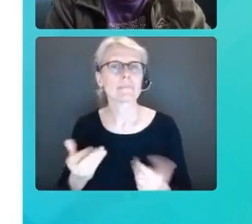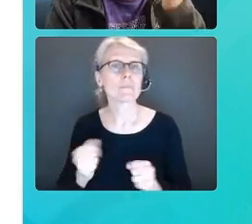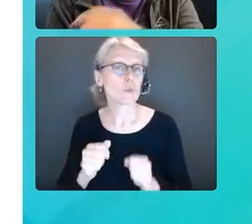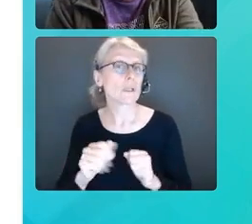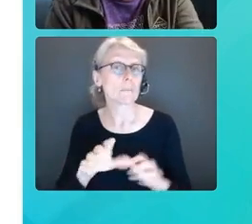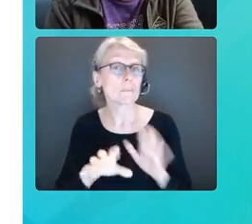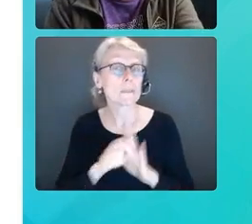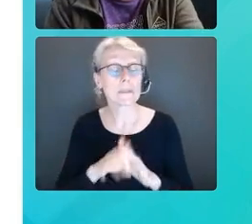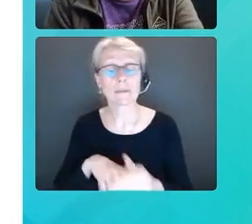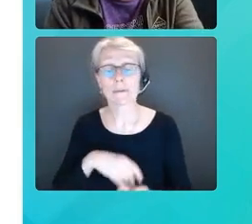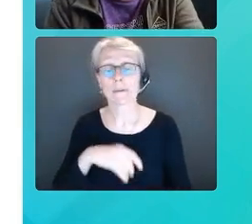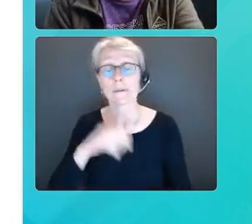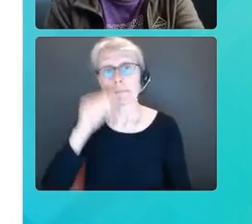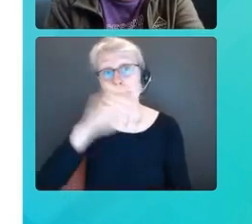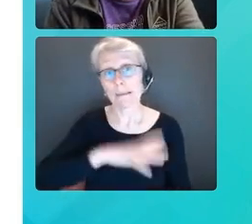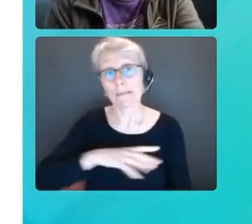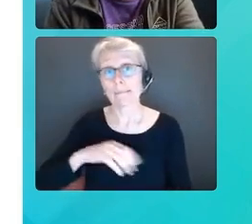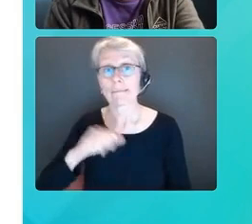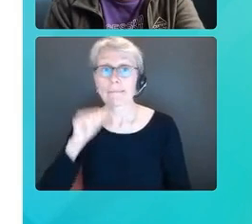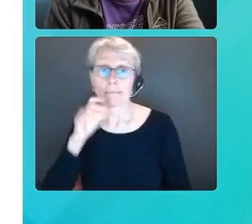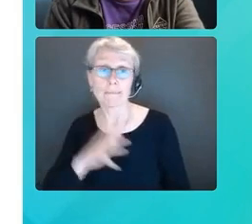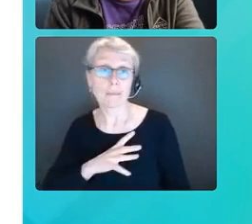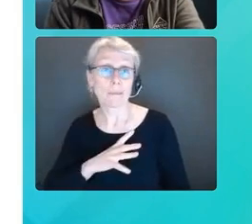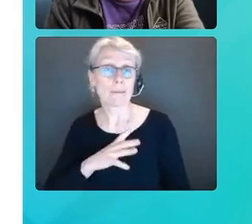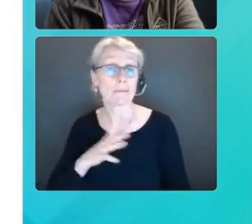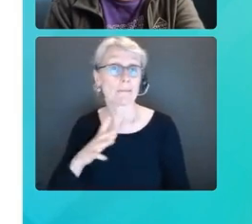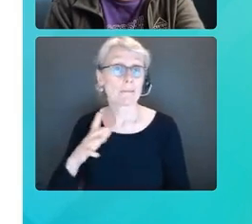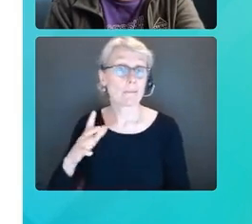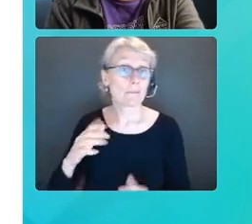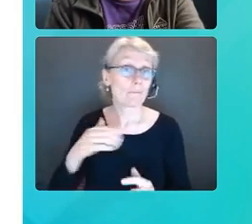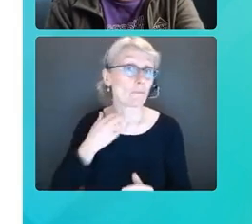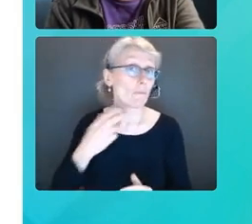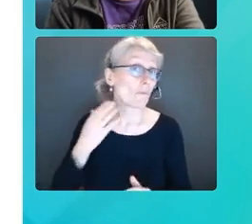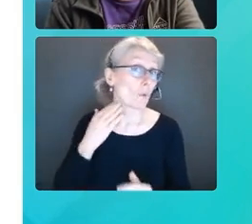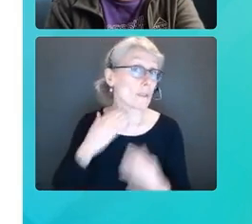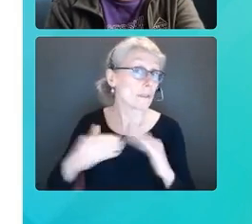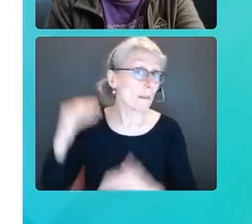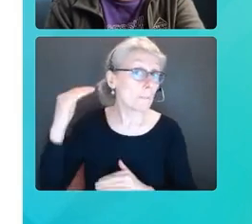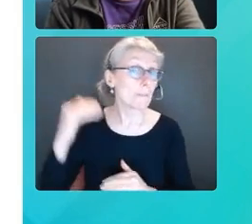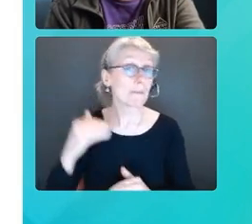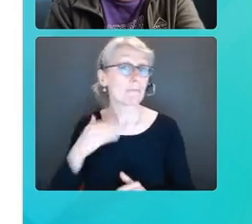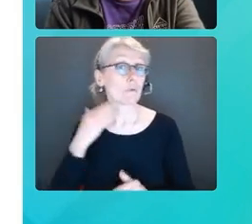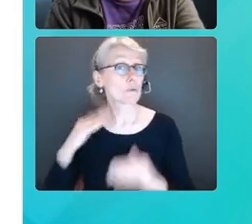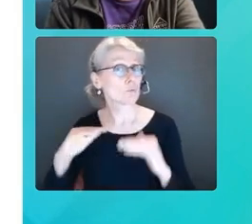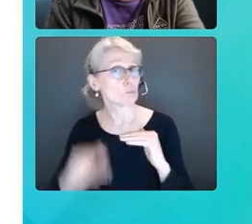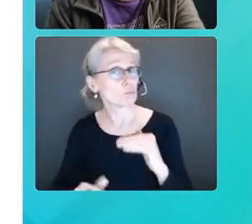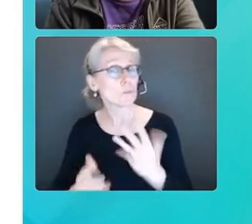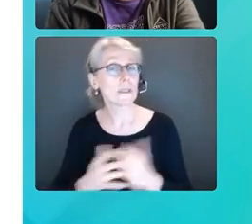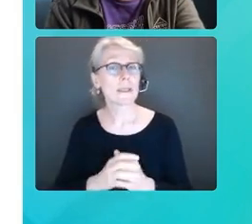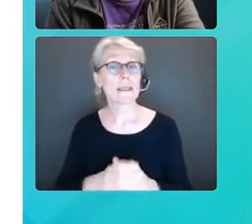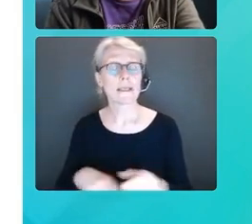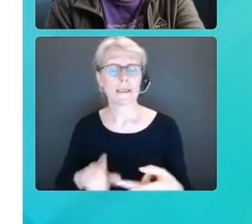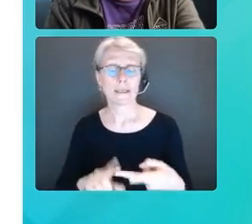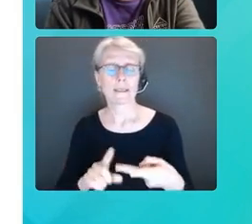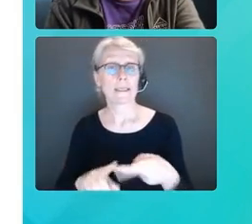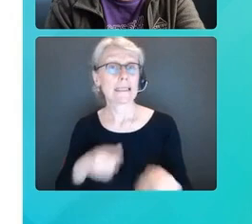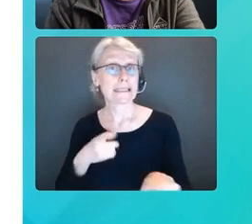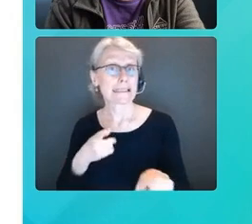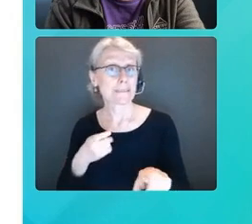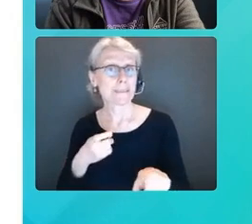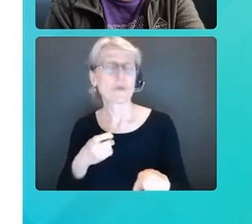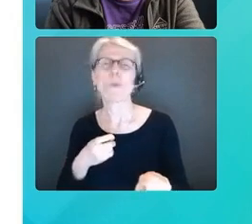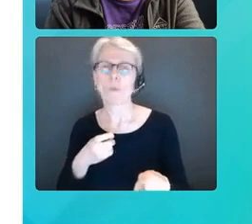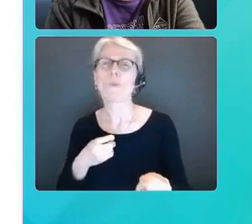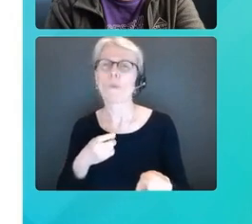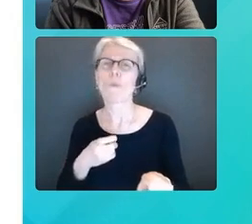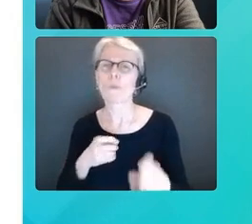there's female, there's higher, there's lower. The first part about the speed, very much so. You can slow it